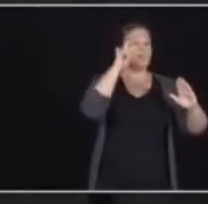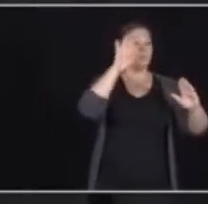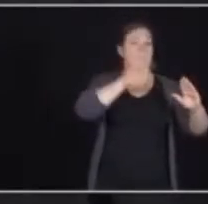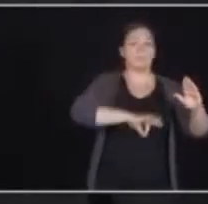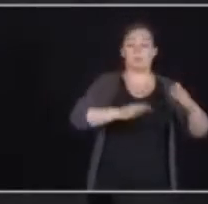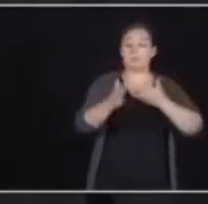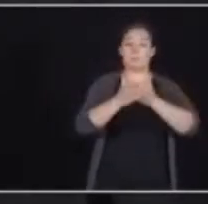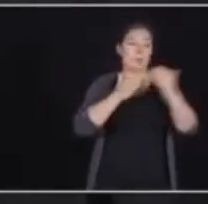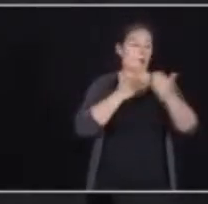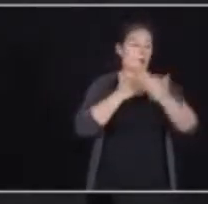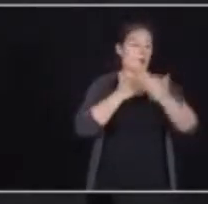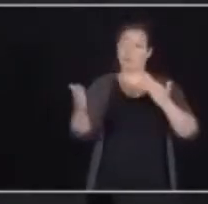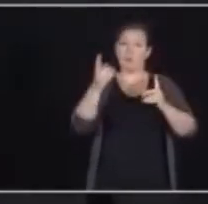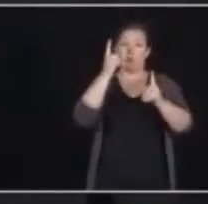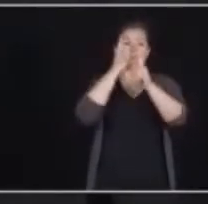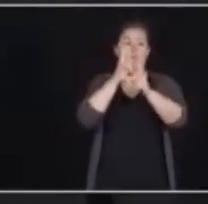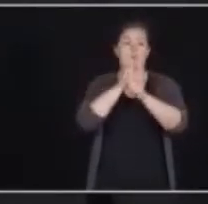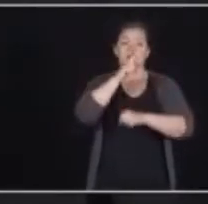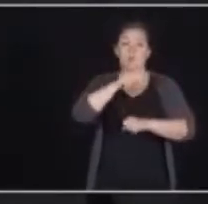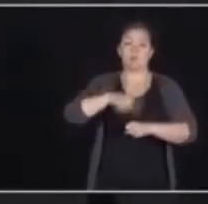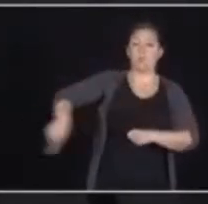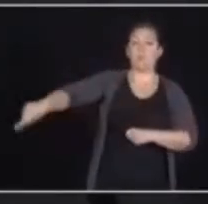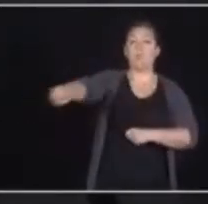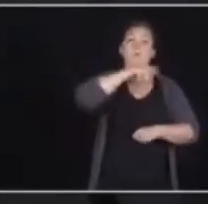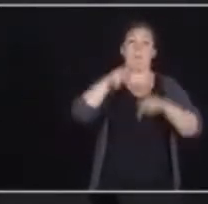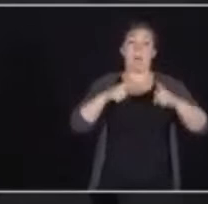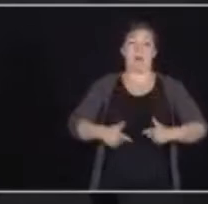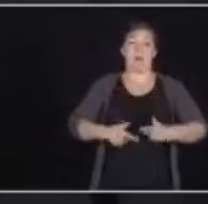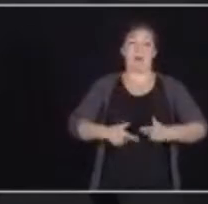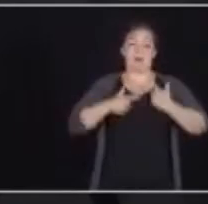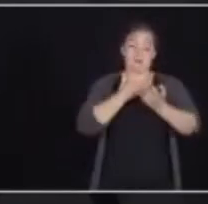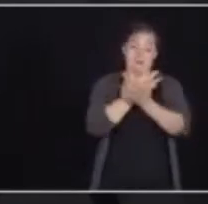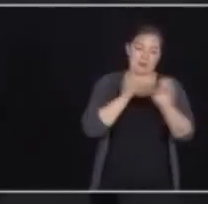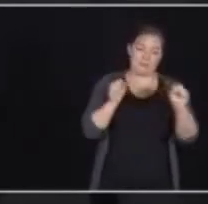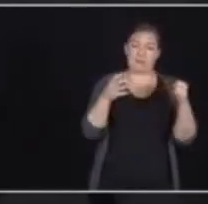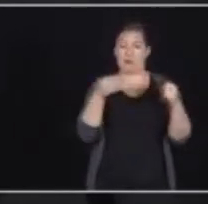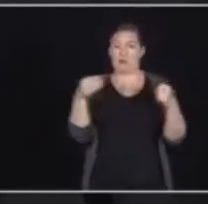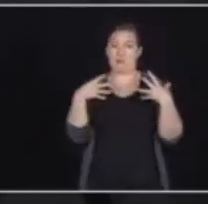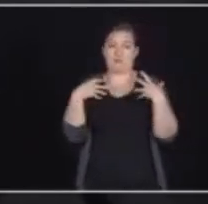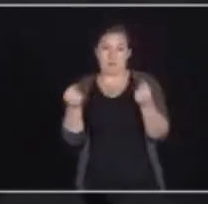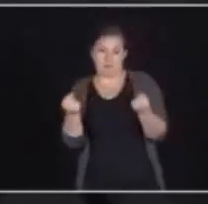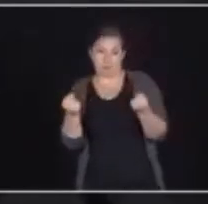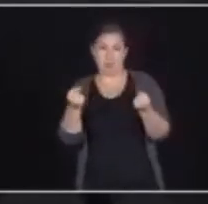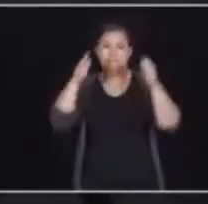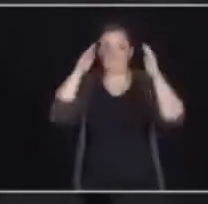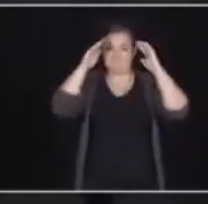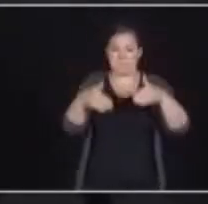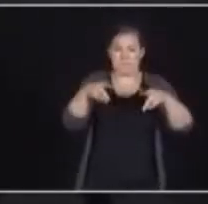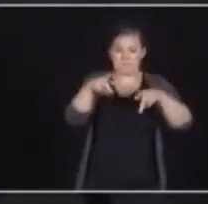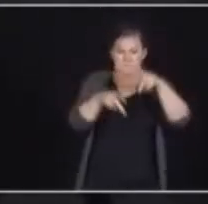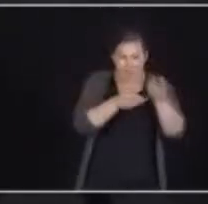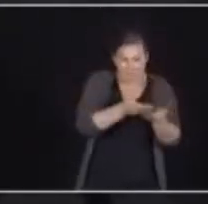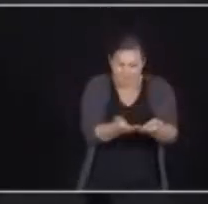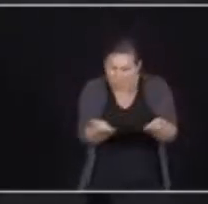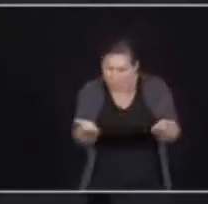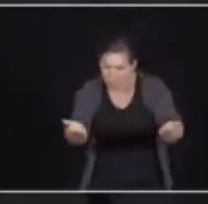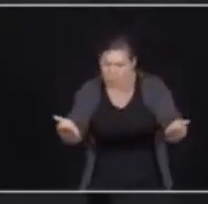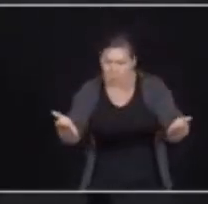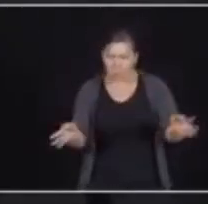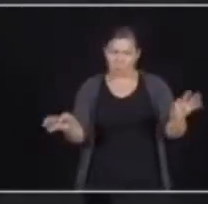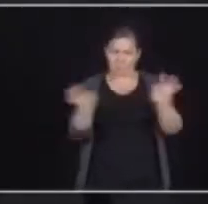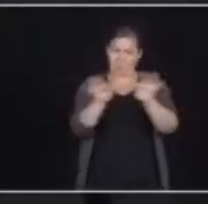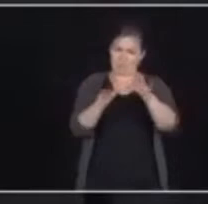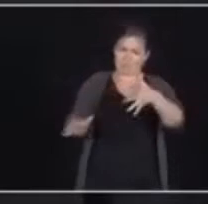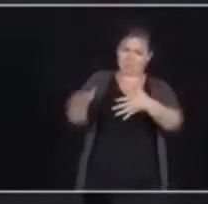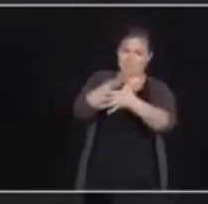resident safety and well-being and their health. So we're taking a very resident-centered approach to this. That's what matters the most, and